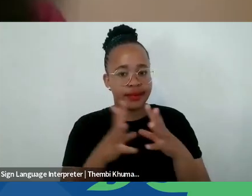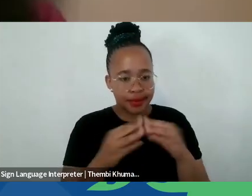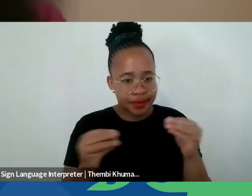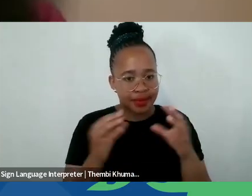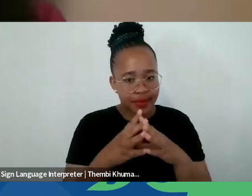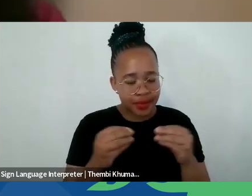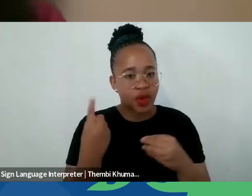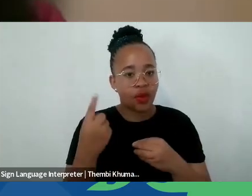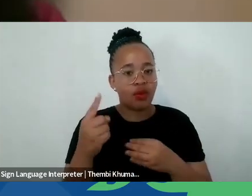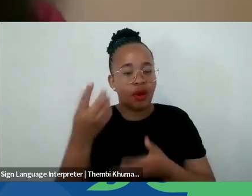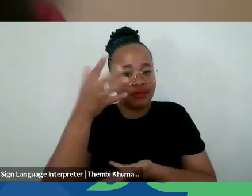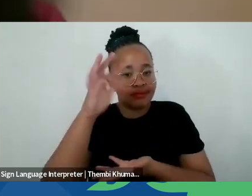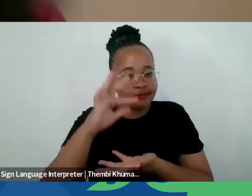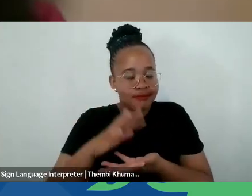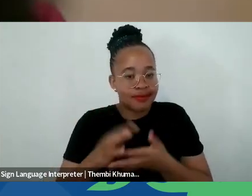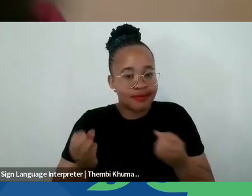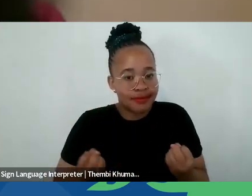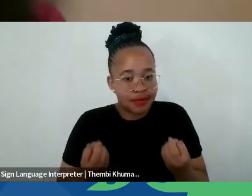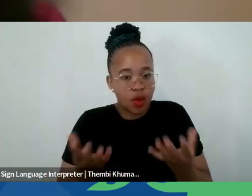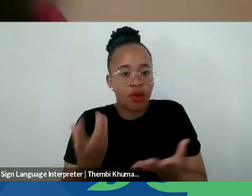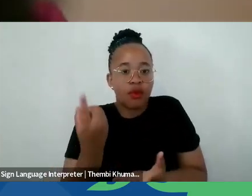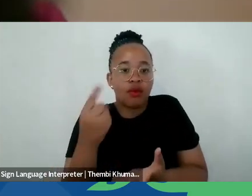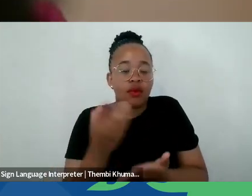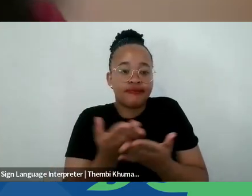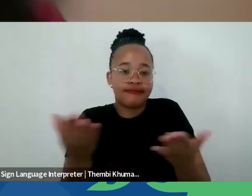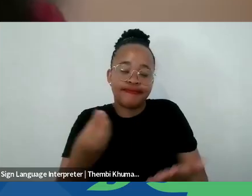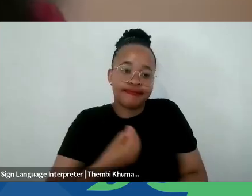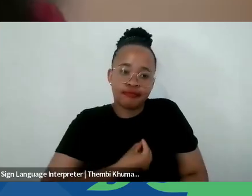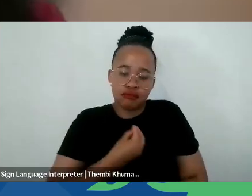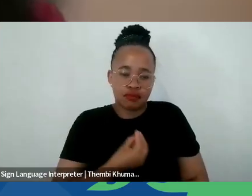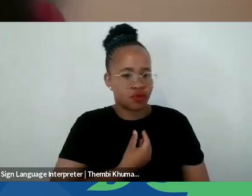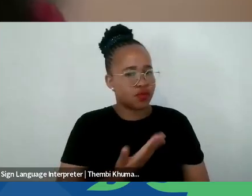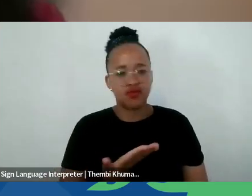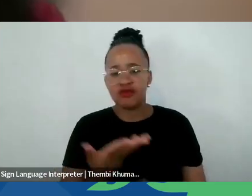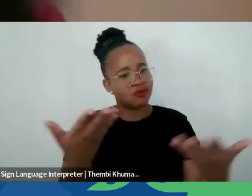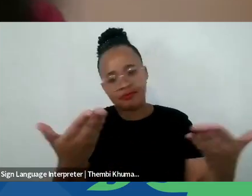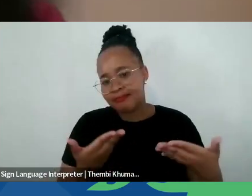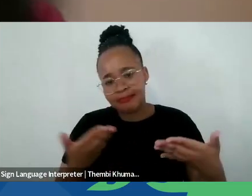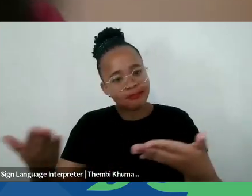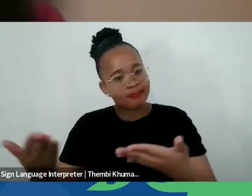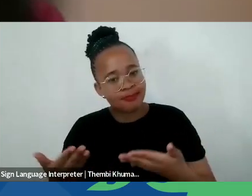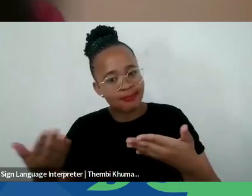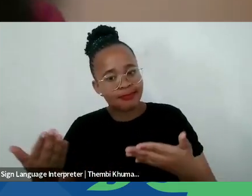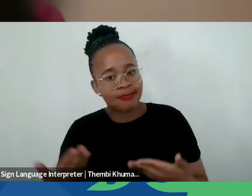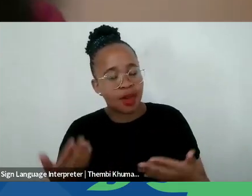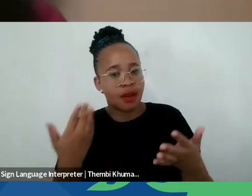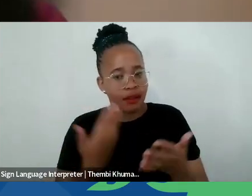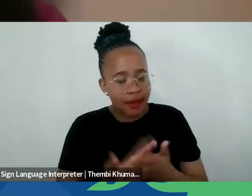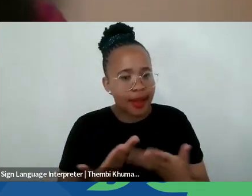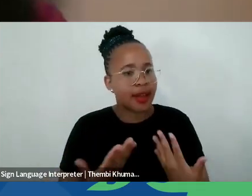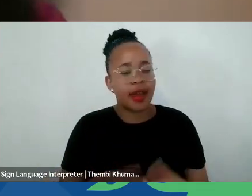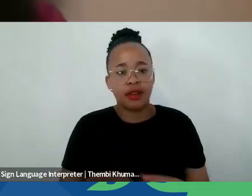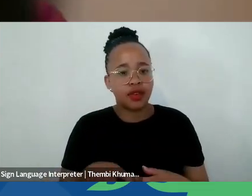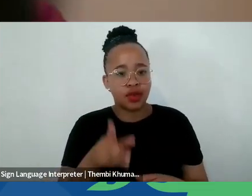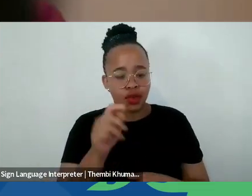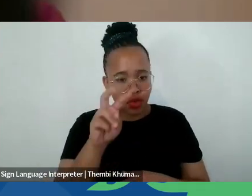risk reduction services for young people. So you are welcome to reach on our YouTube channel